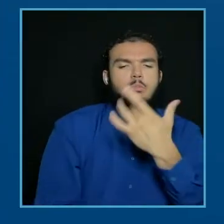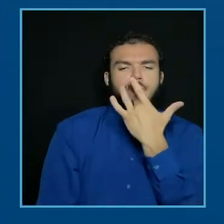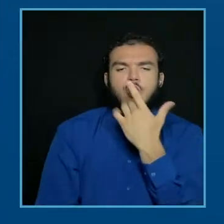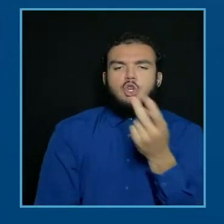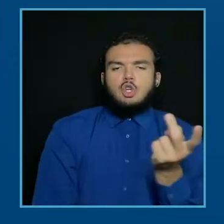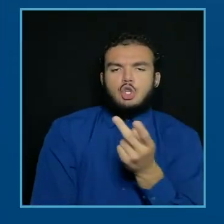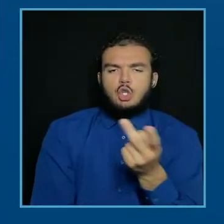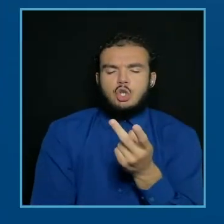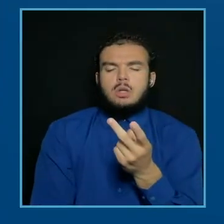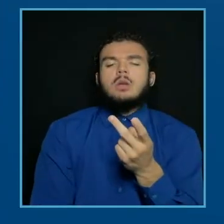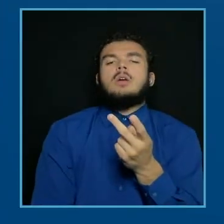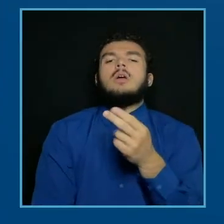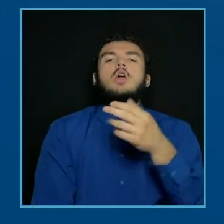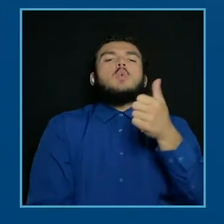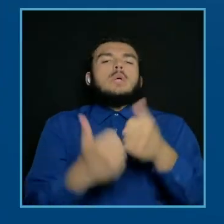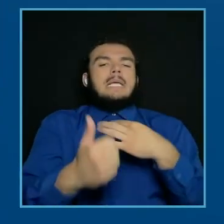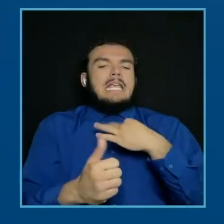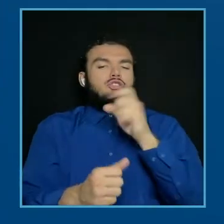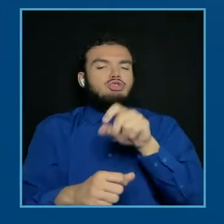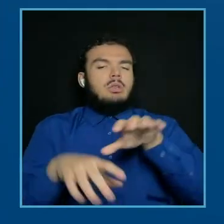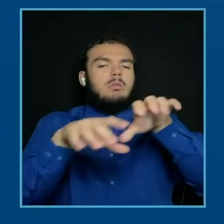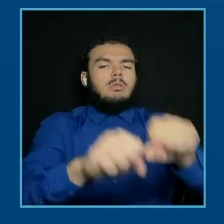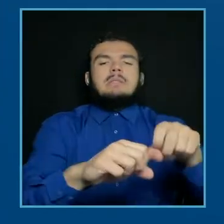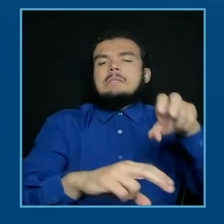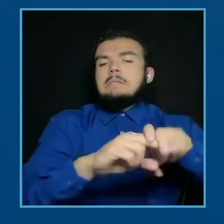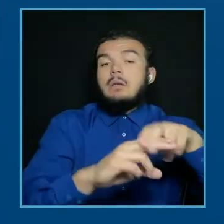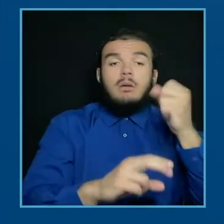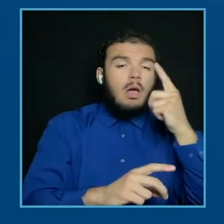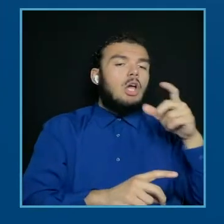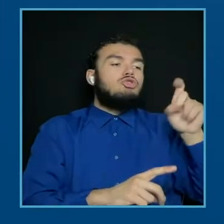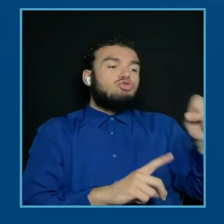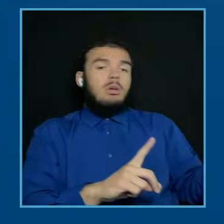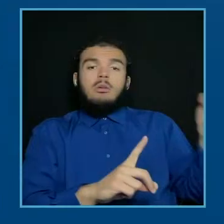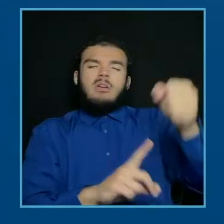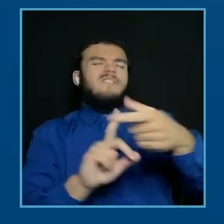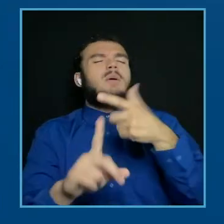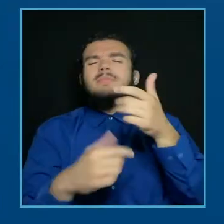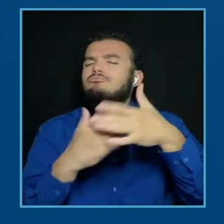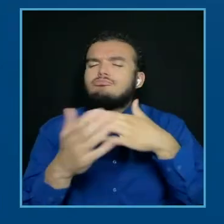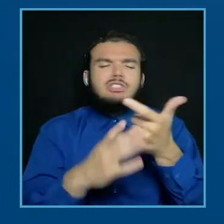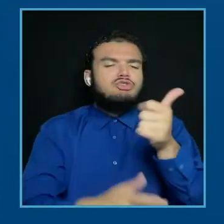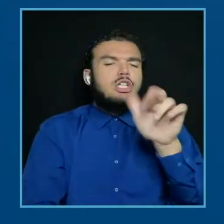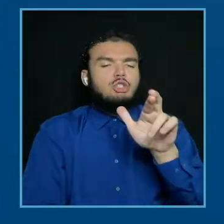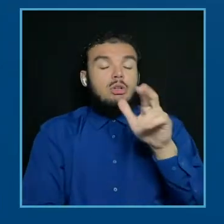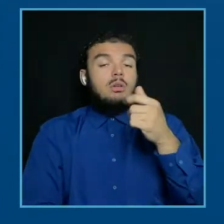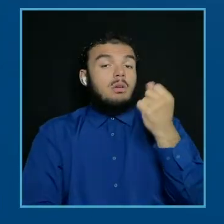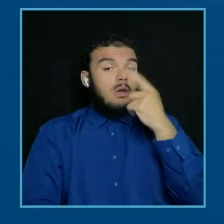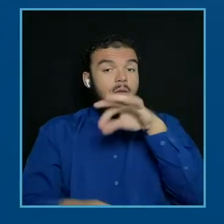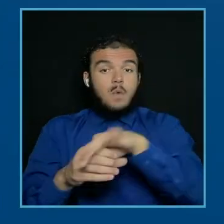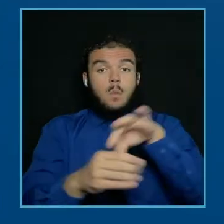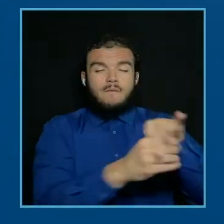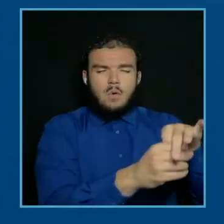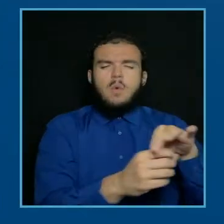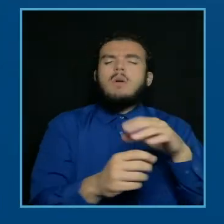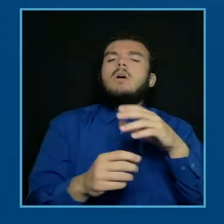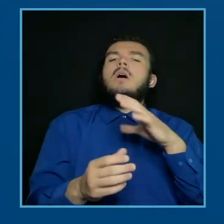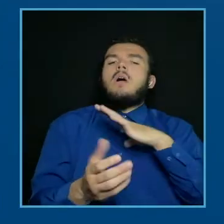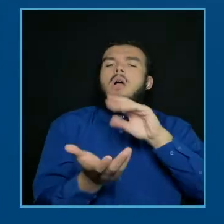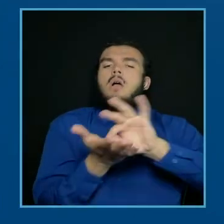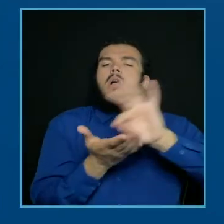And which candidate should fill the seat that can be filled by a candidate of any gender? And the votes on those questions were then counted